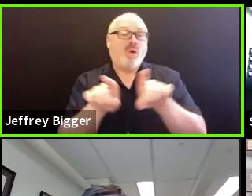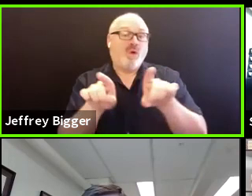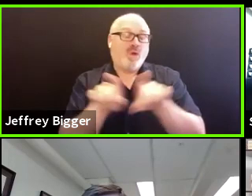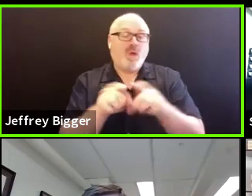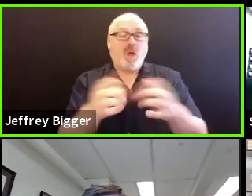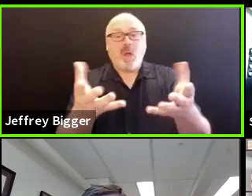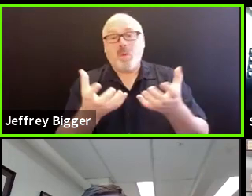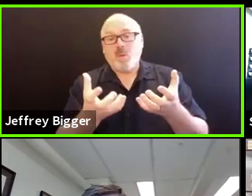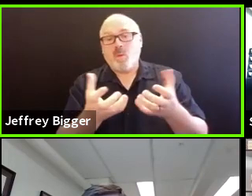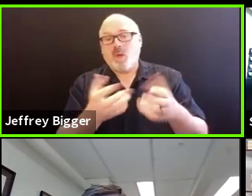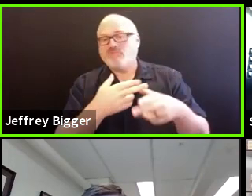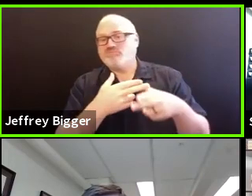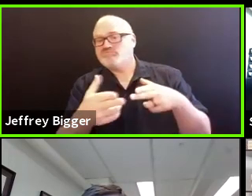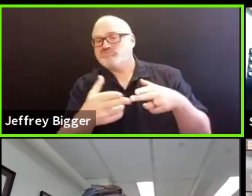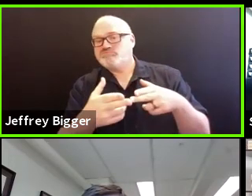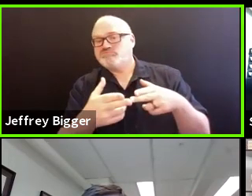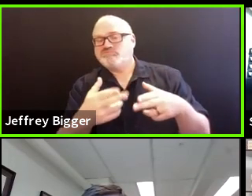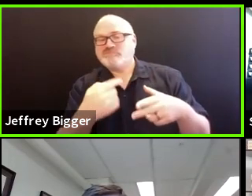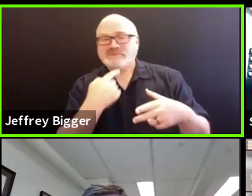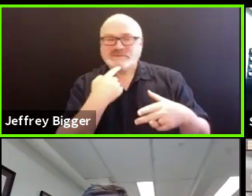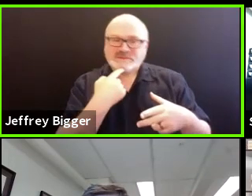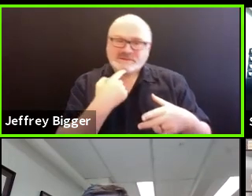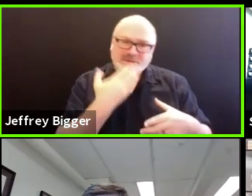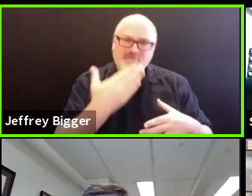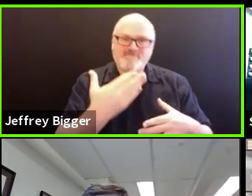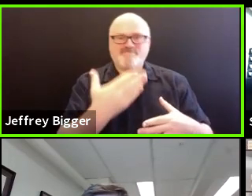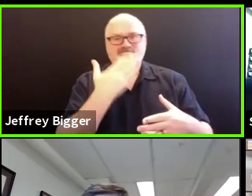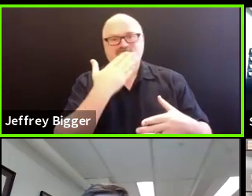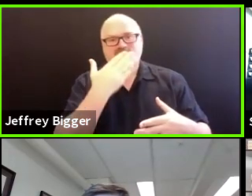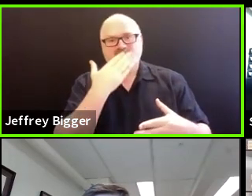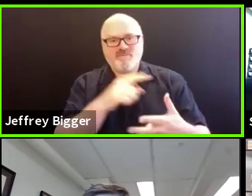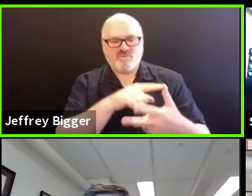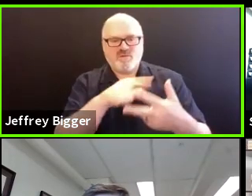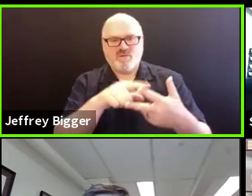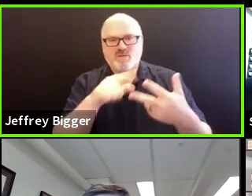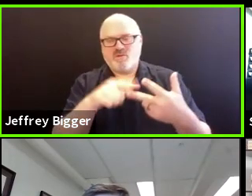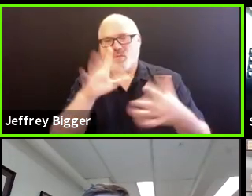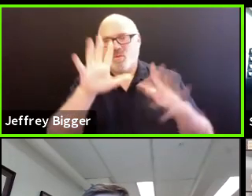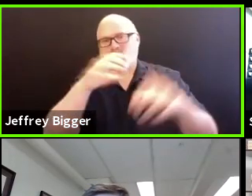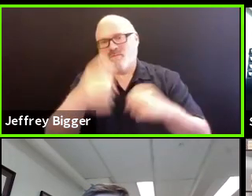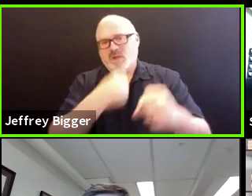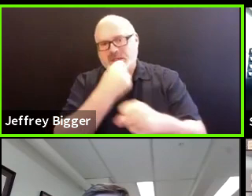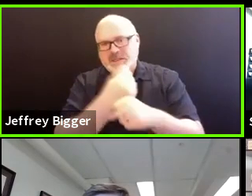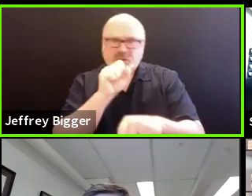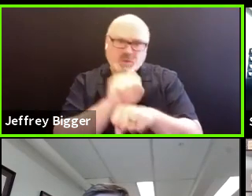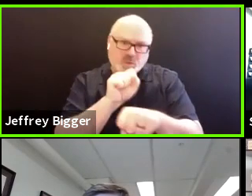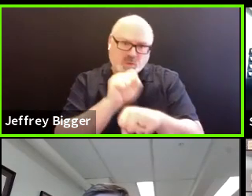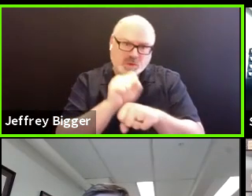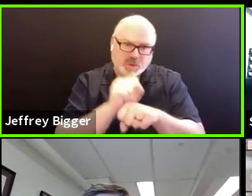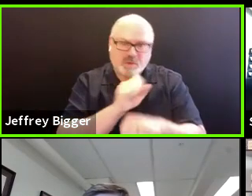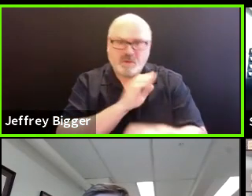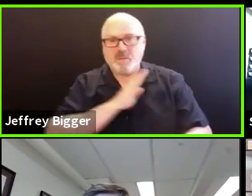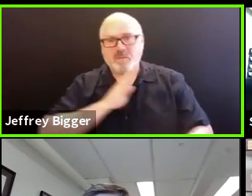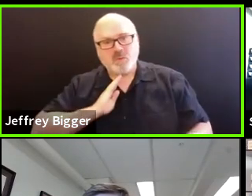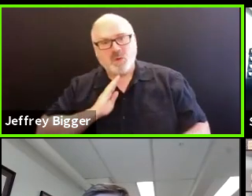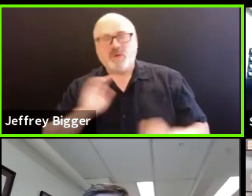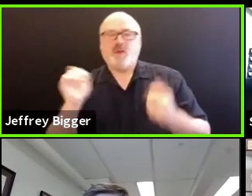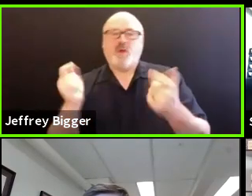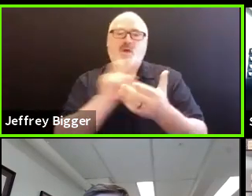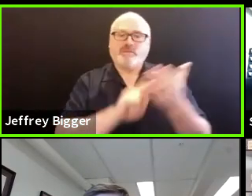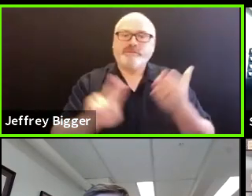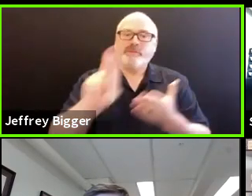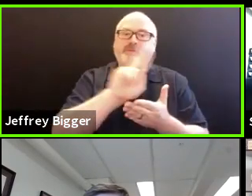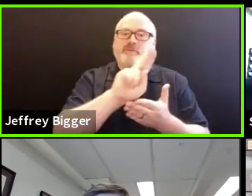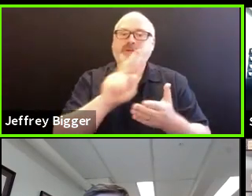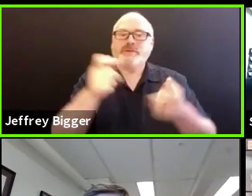to quickly express my thanks for 3 really exceptional years for working with the board and all of our university administrators.